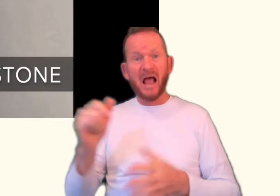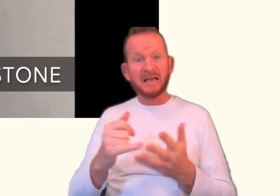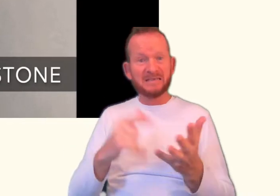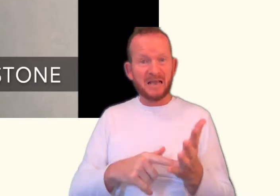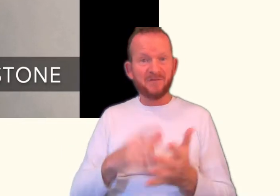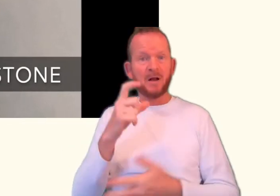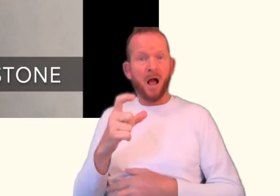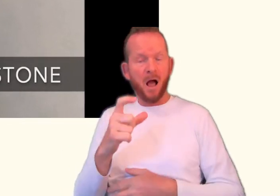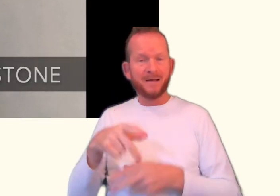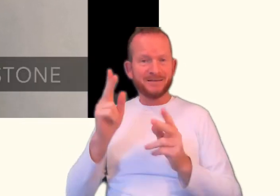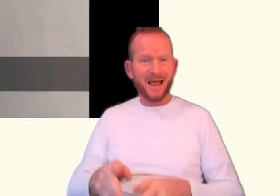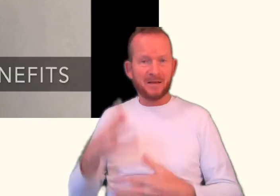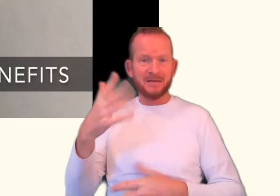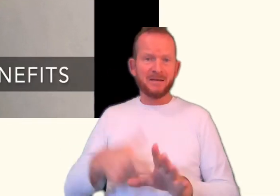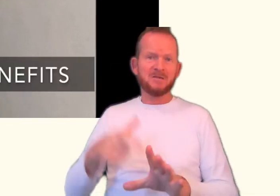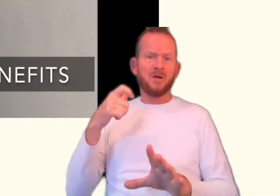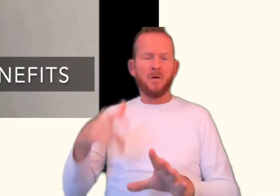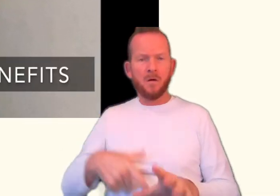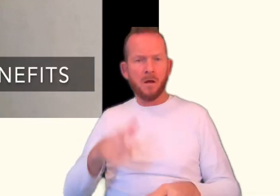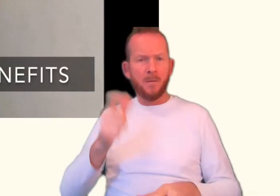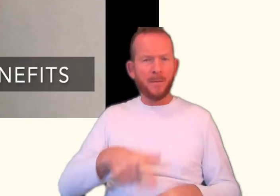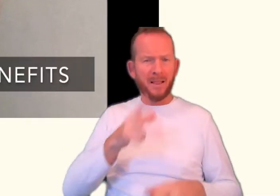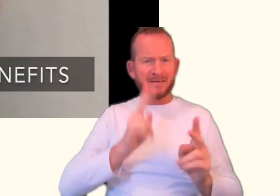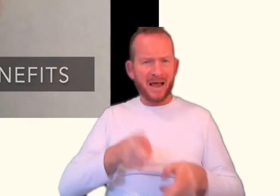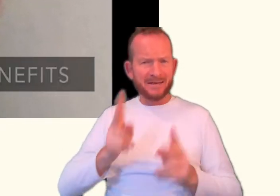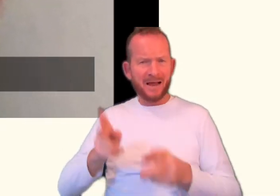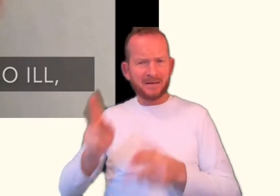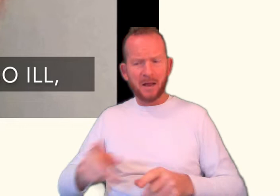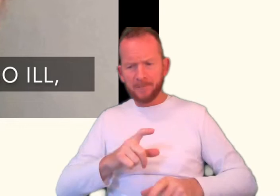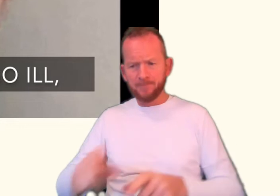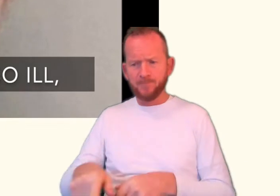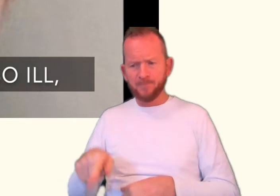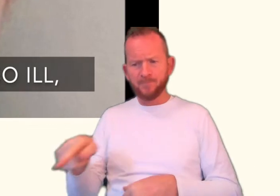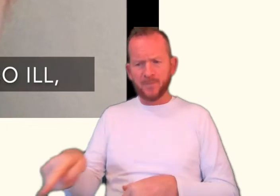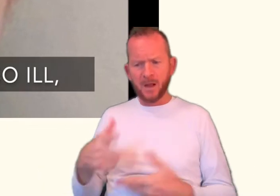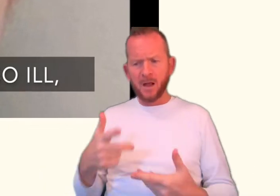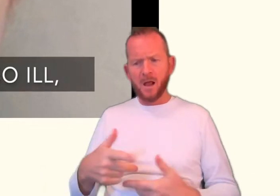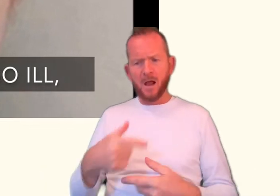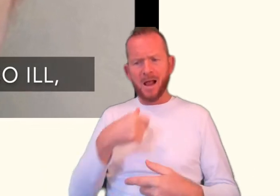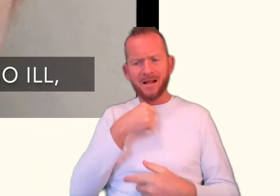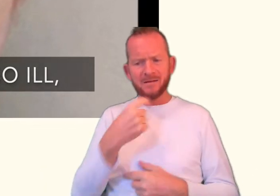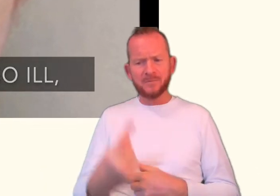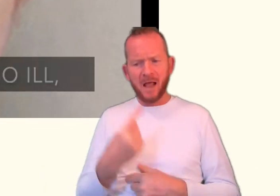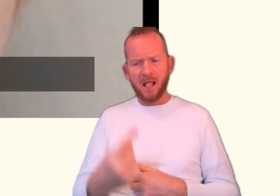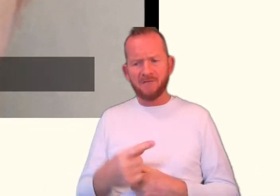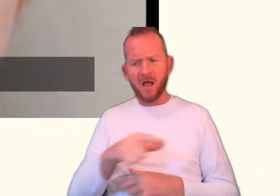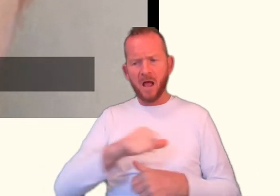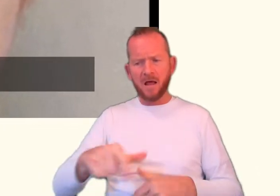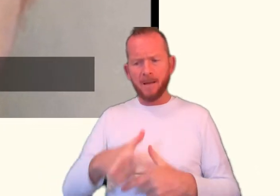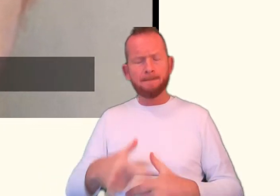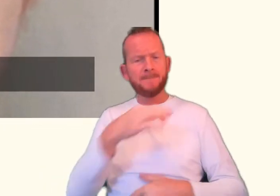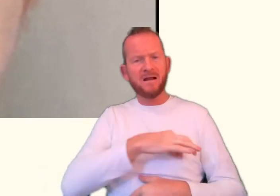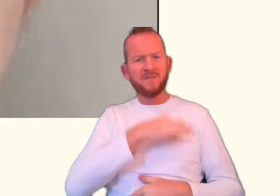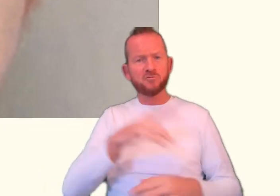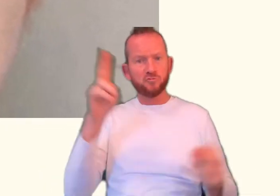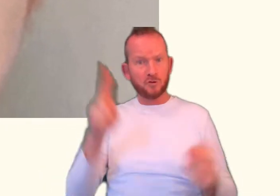like 21-year-old Kerr Featherstone, who took his own life after his benefits were reduced, even though he was so ill he couldn't even see his